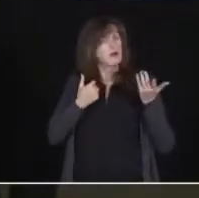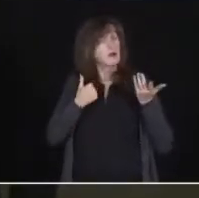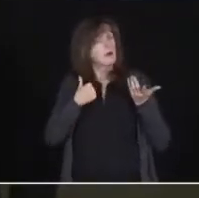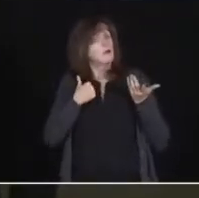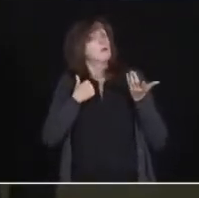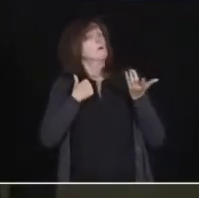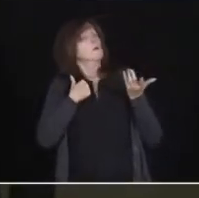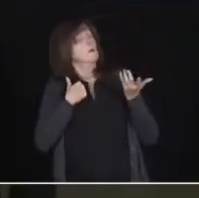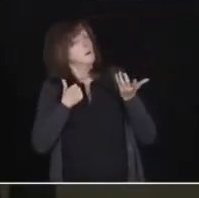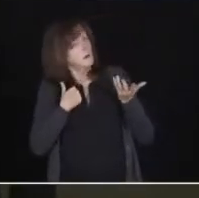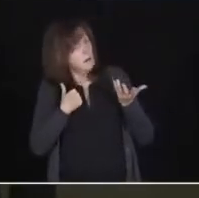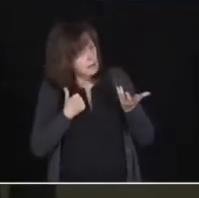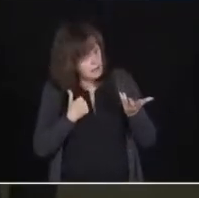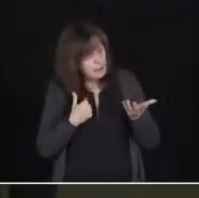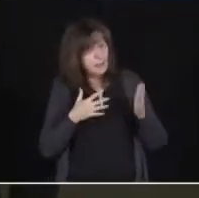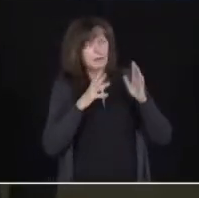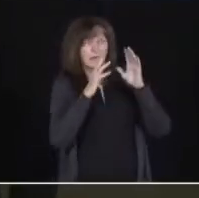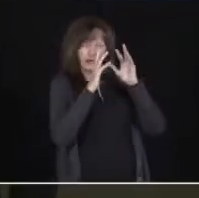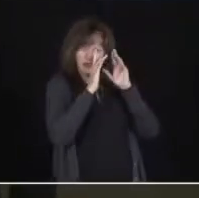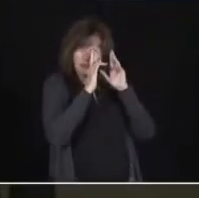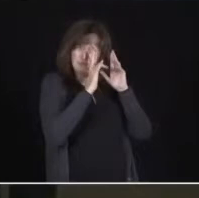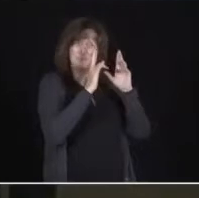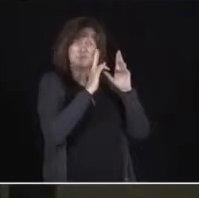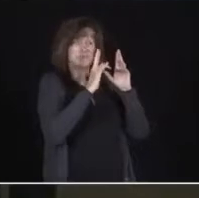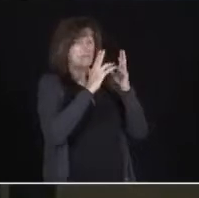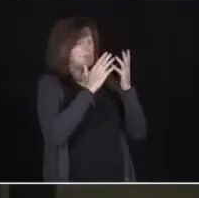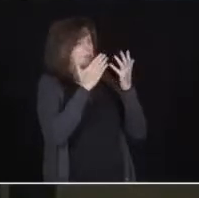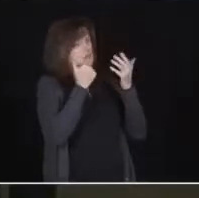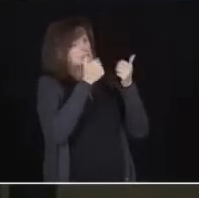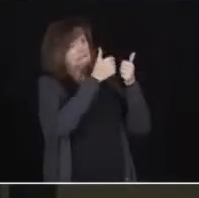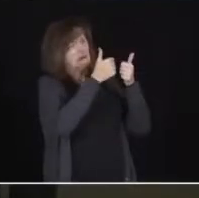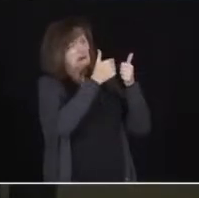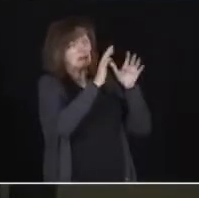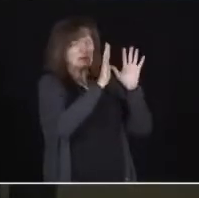wish my friend Premier Legault all the best, because he's